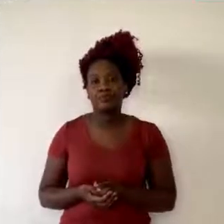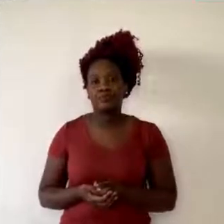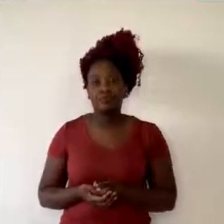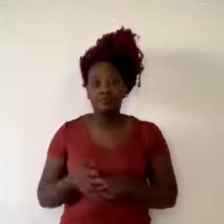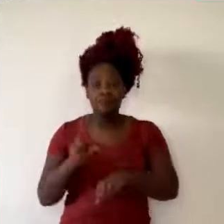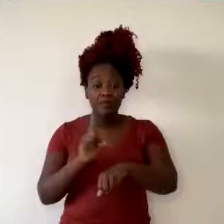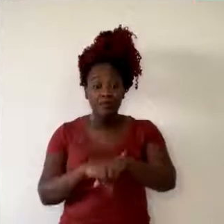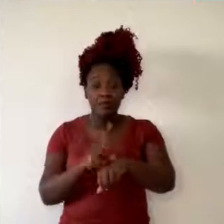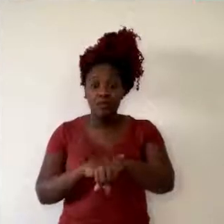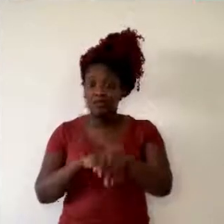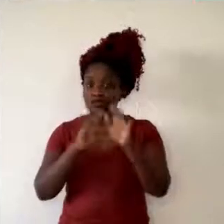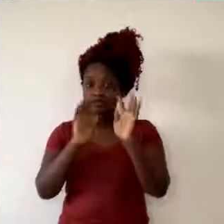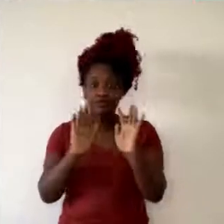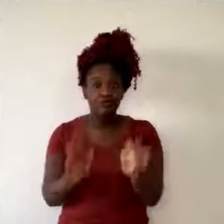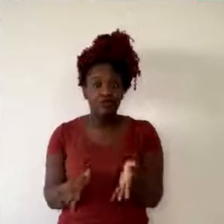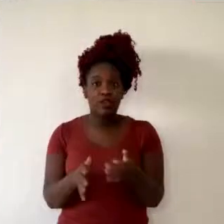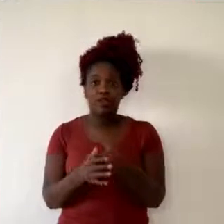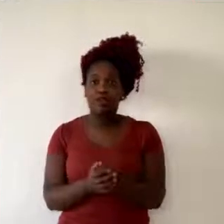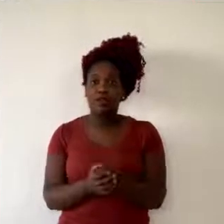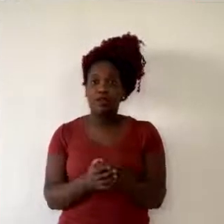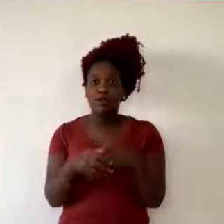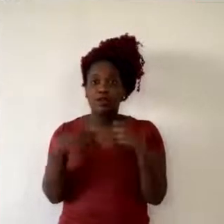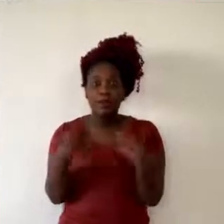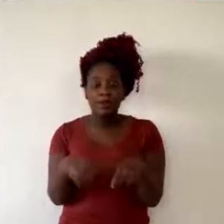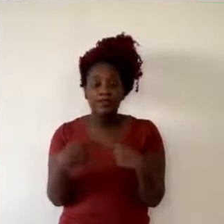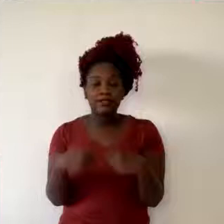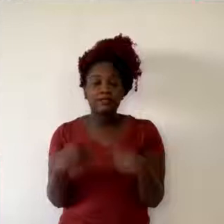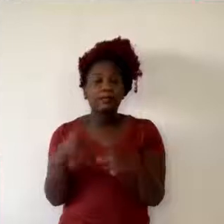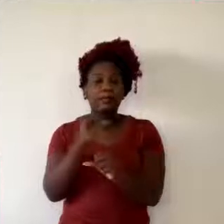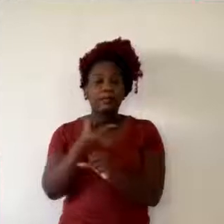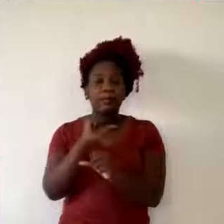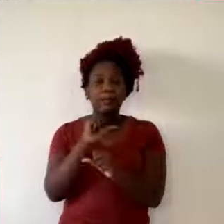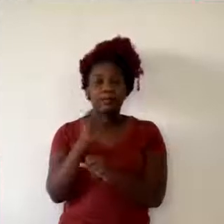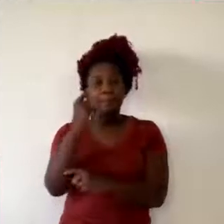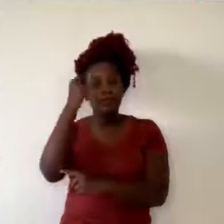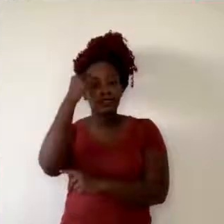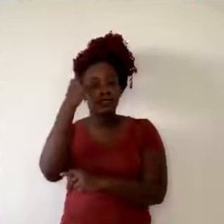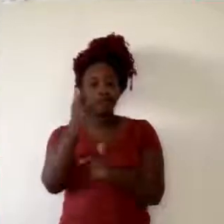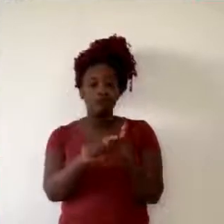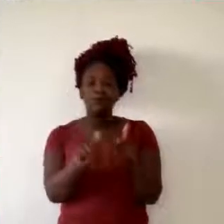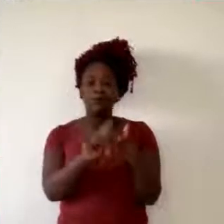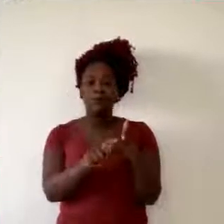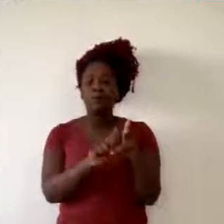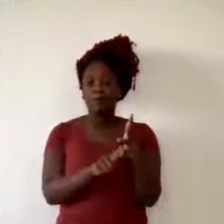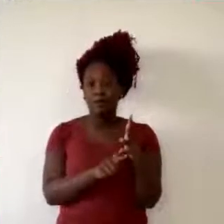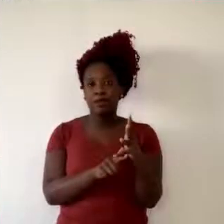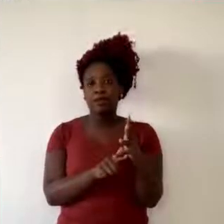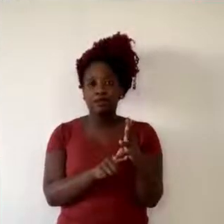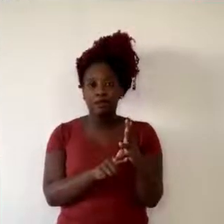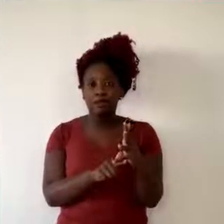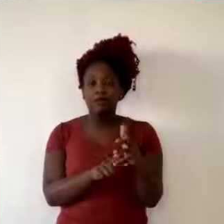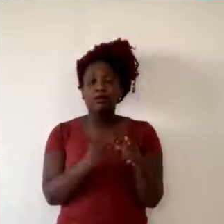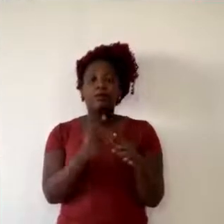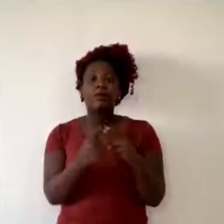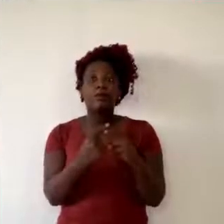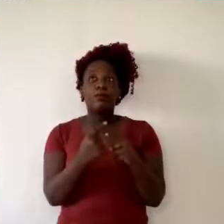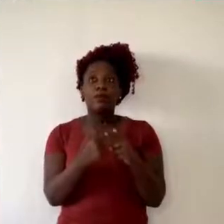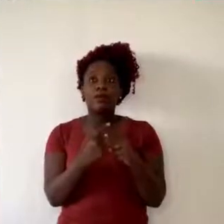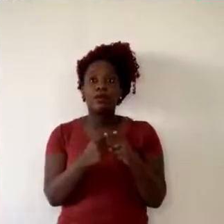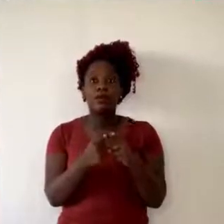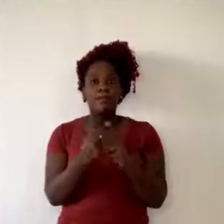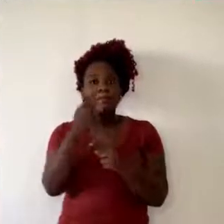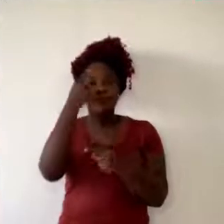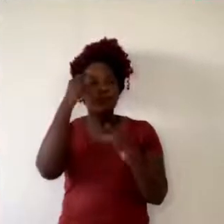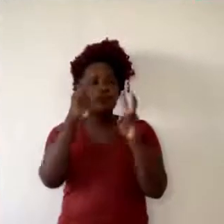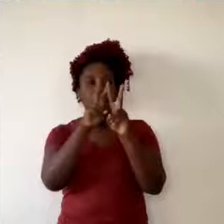It is time, the time has already passed in terms of how we are going to deal with the issues we need to deal with,